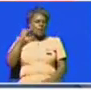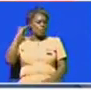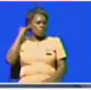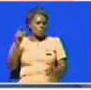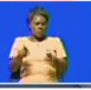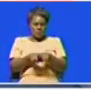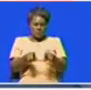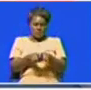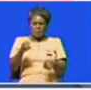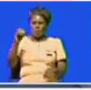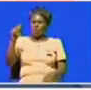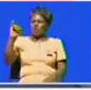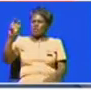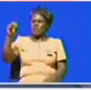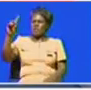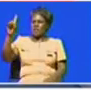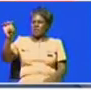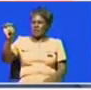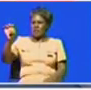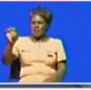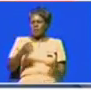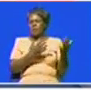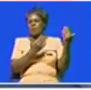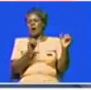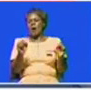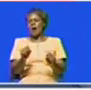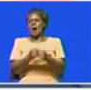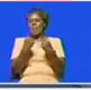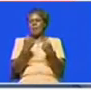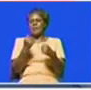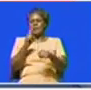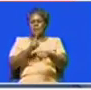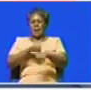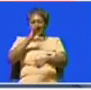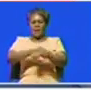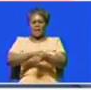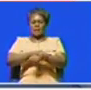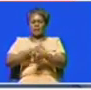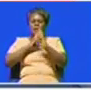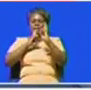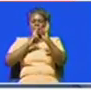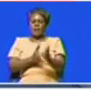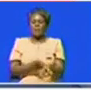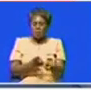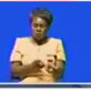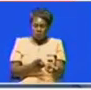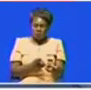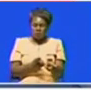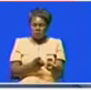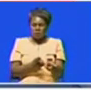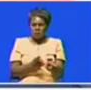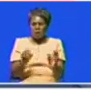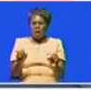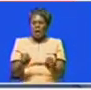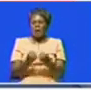Honorable Otiende Amolo. Thank you very much for your thoughts. We look forward to seeing what happens and when we do get that reasoned judgment and, of course, what